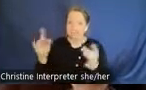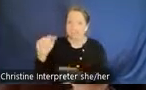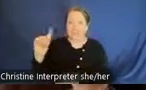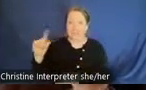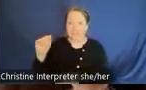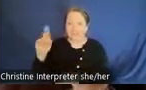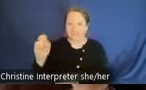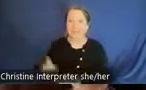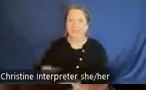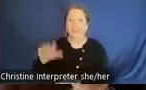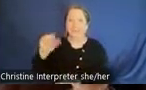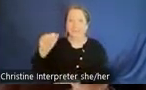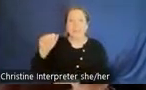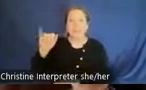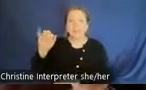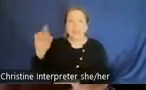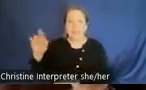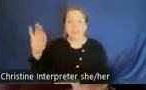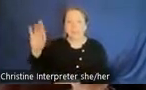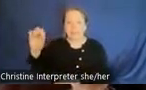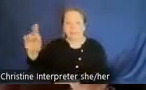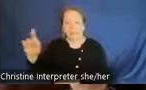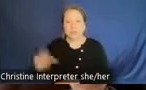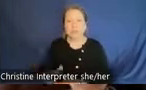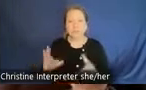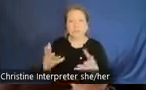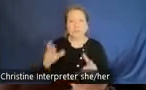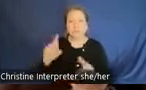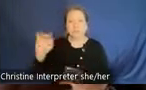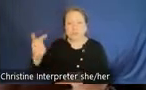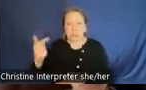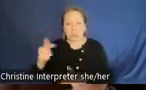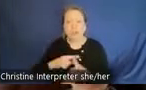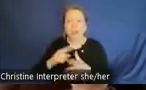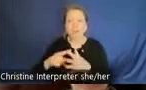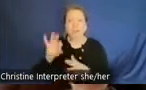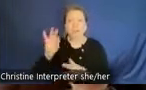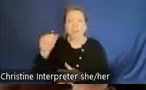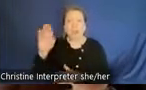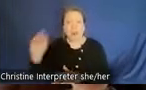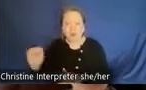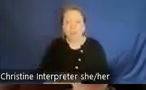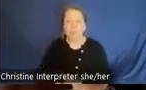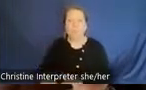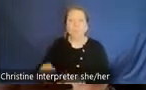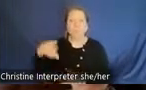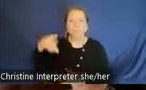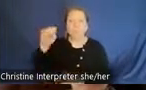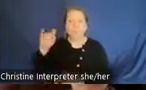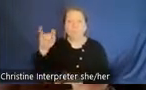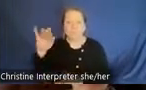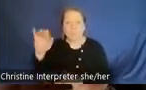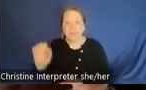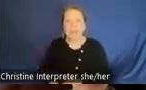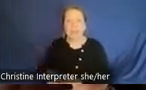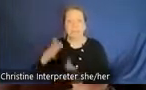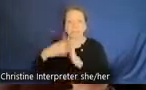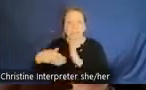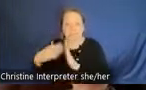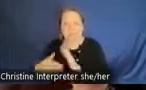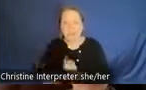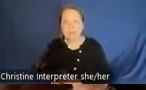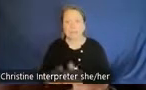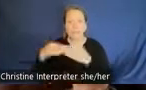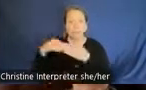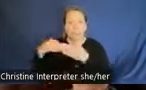carpeting, foam products, pesticides, paints, plastic appliances, scented laundry